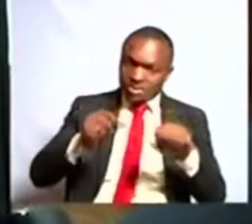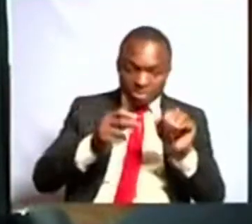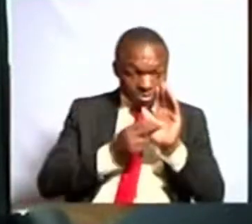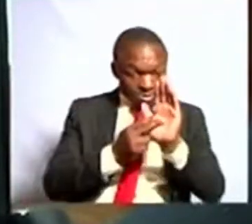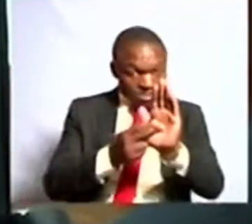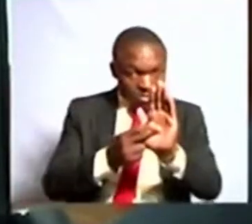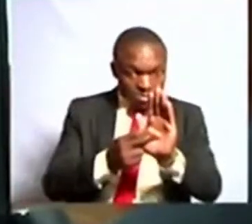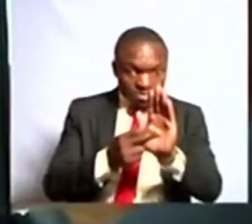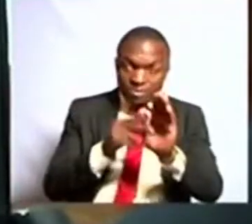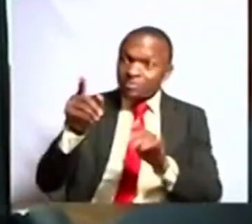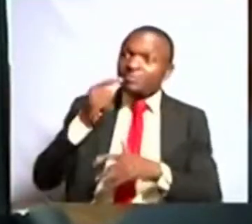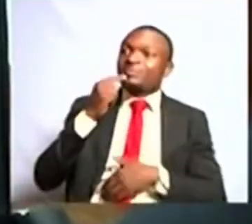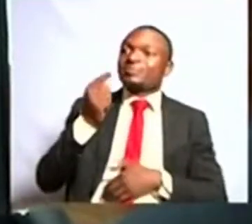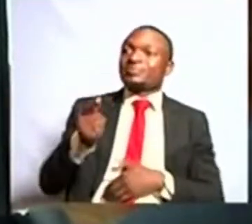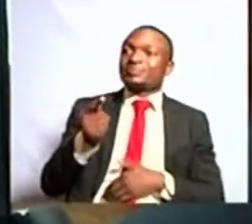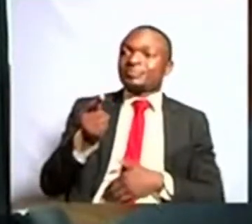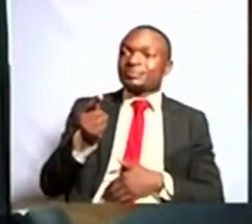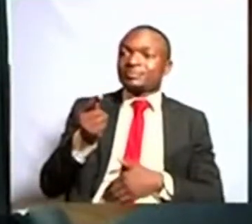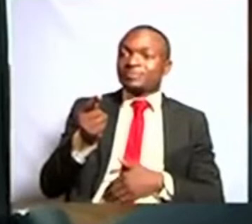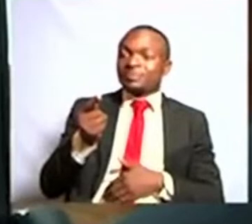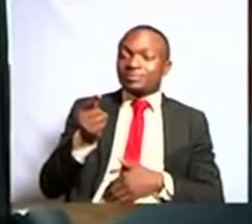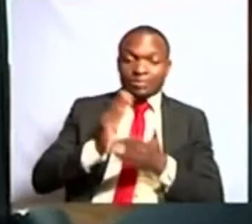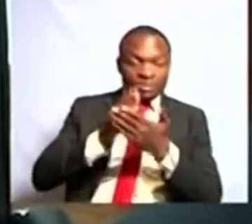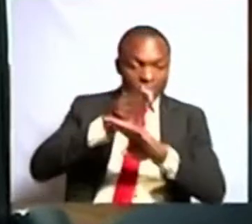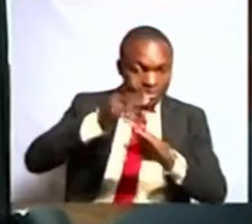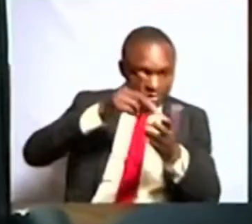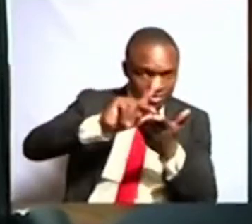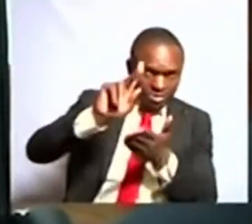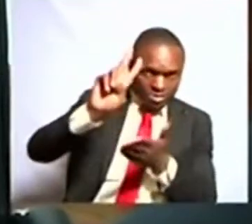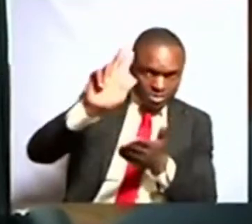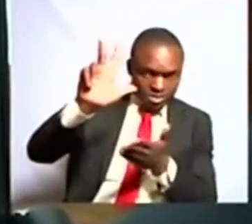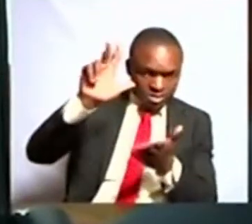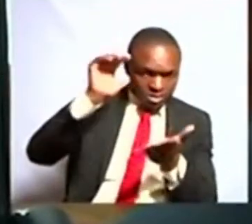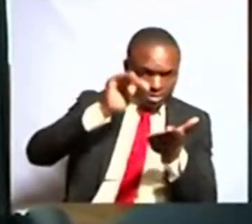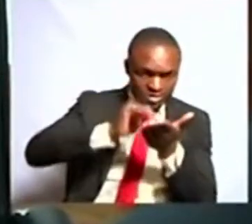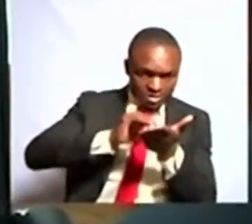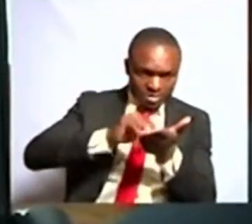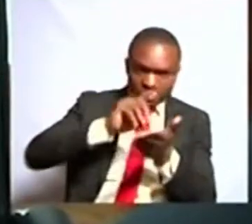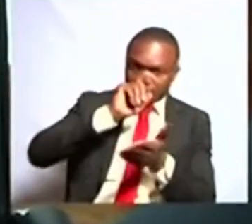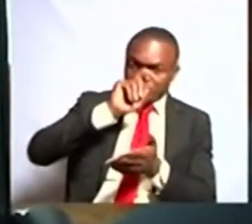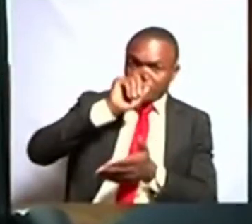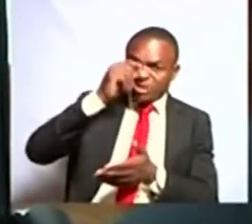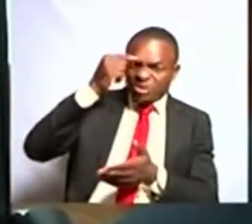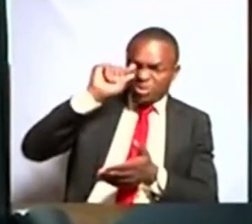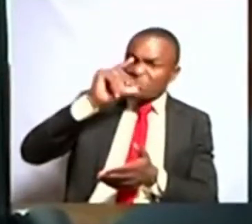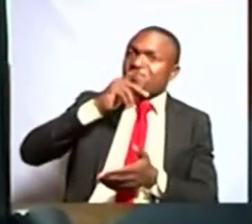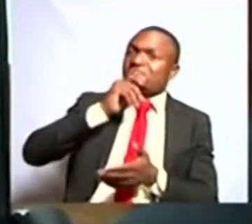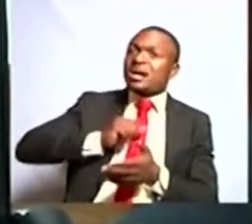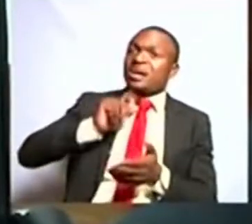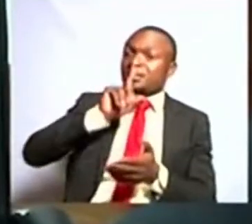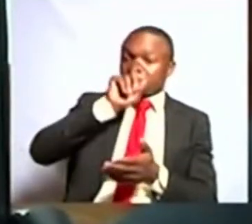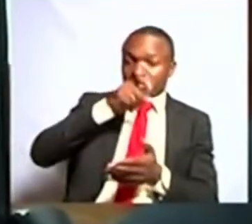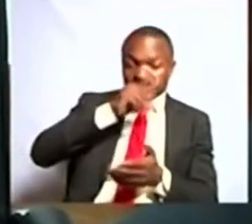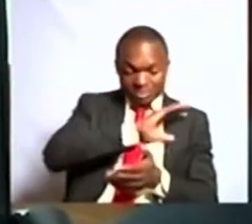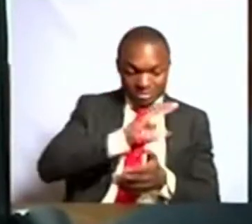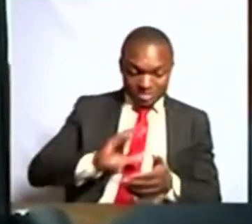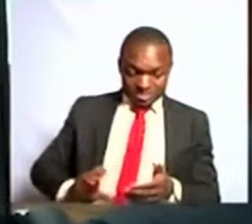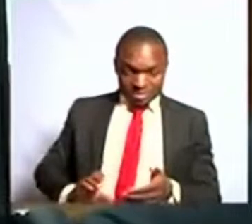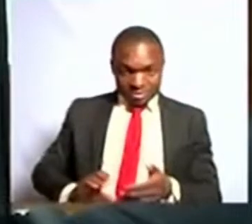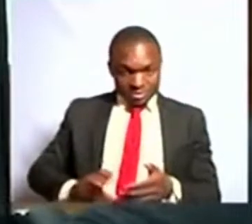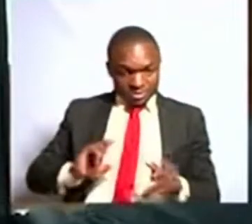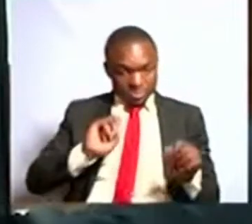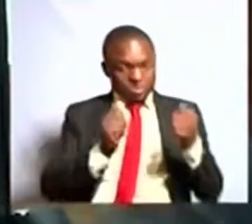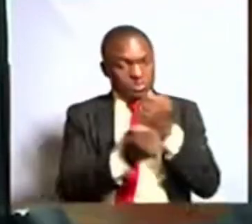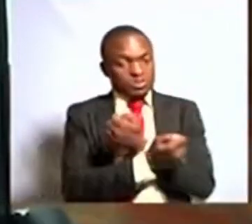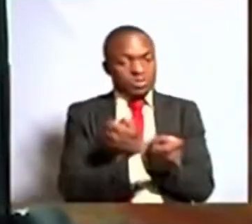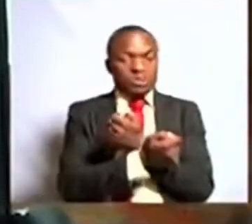show me, they are saying they, after paying 23,000 to Goldman Insurance, they had to change